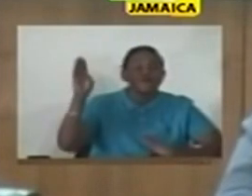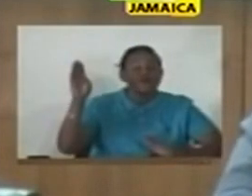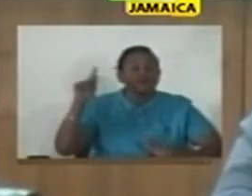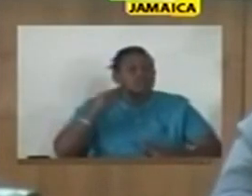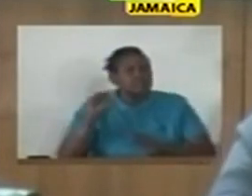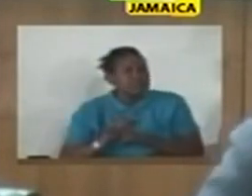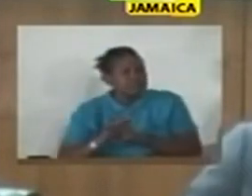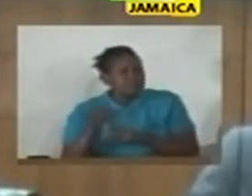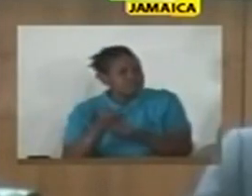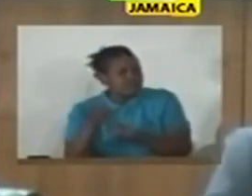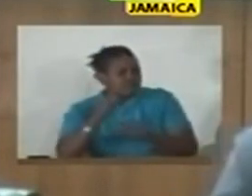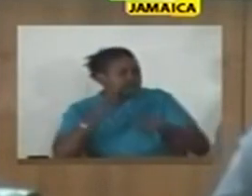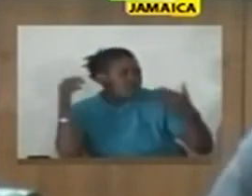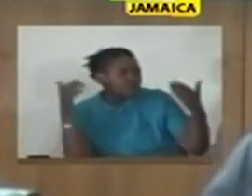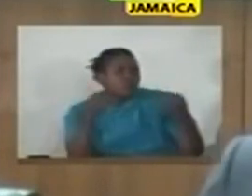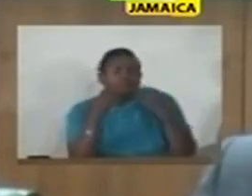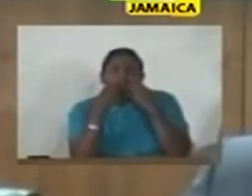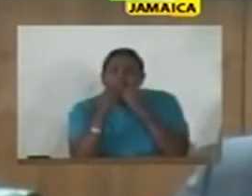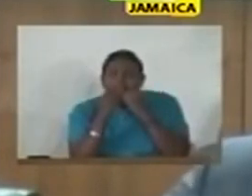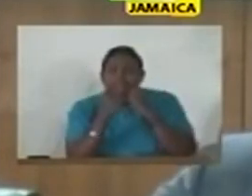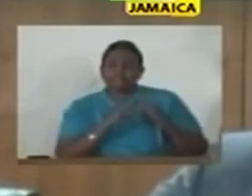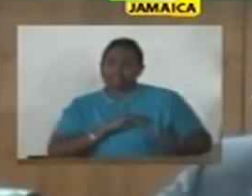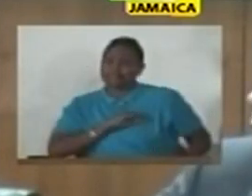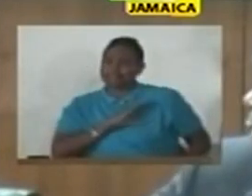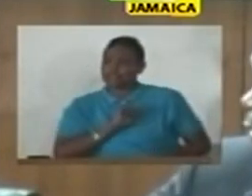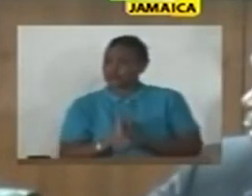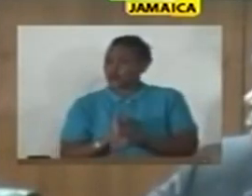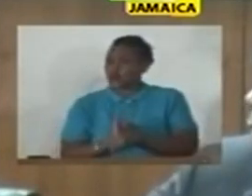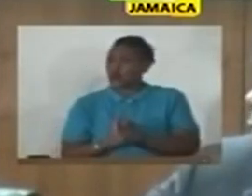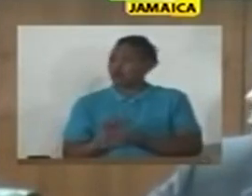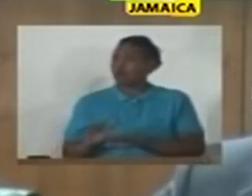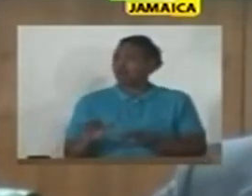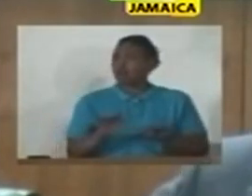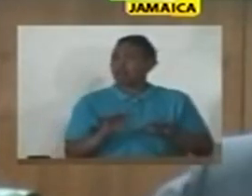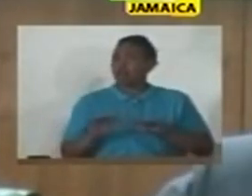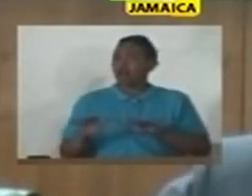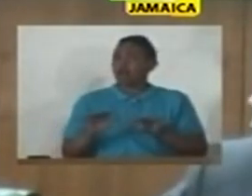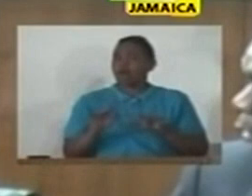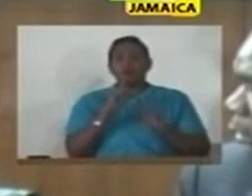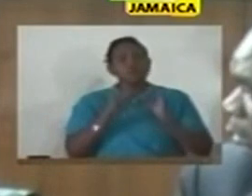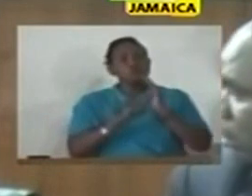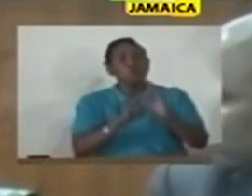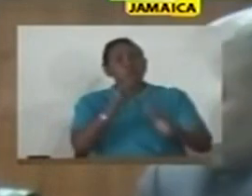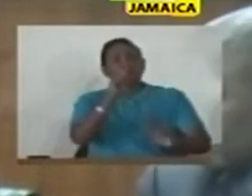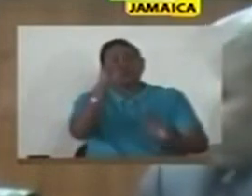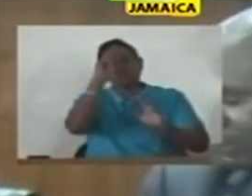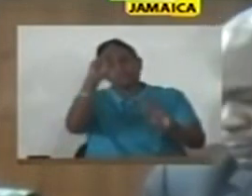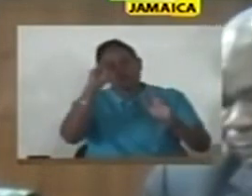ministry is focused on safeguarding dignity in work and will demonstrate true respect for